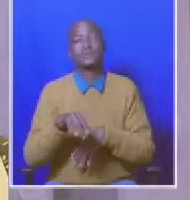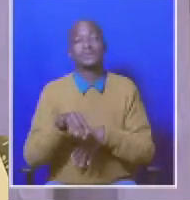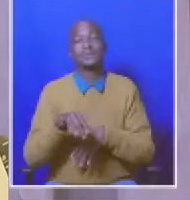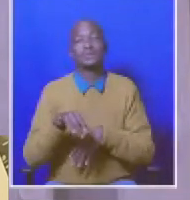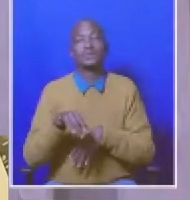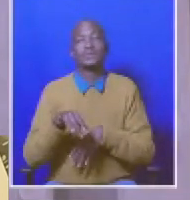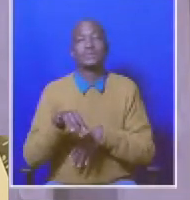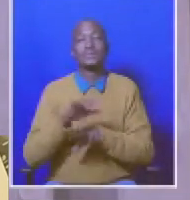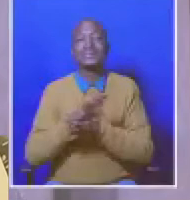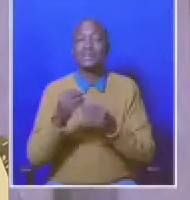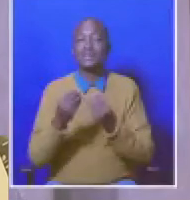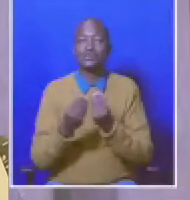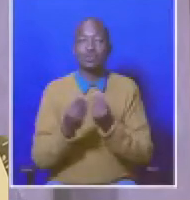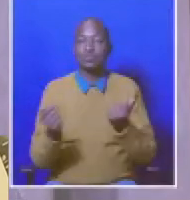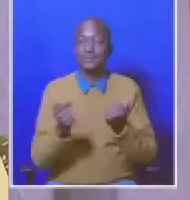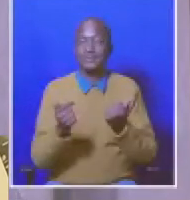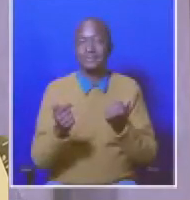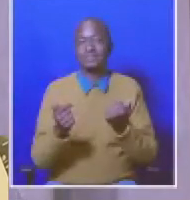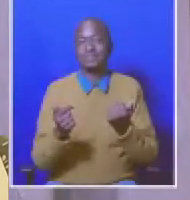at the solution